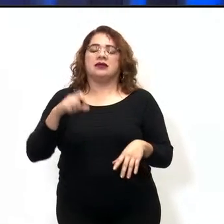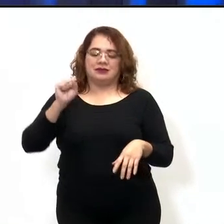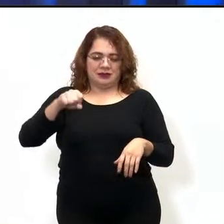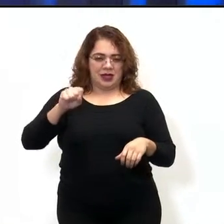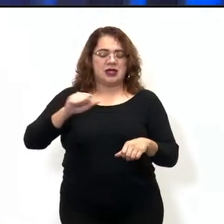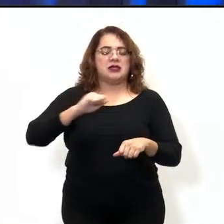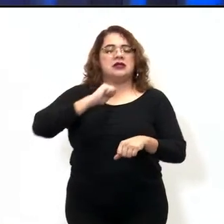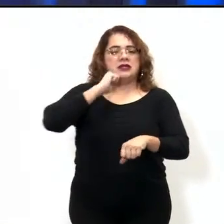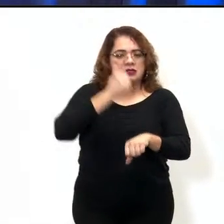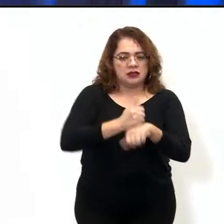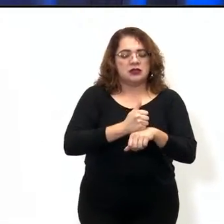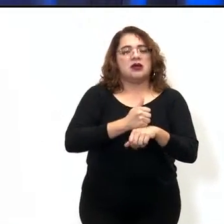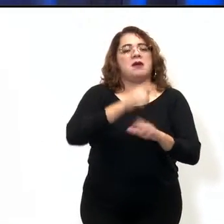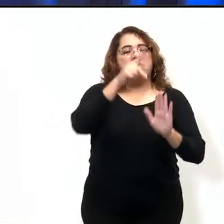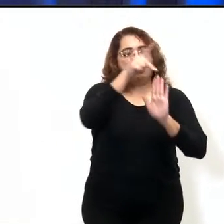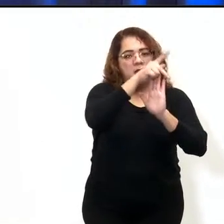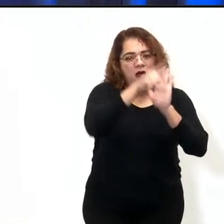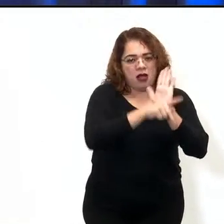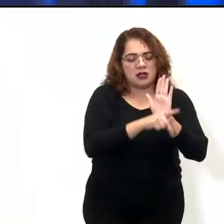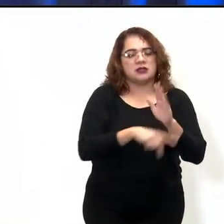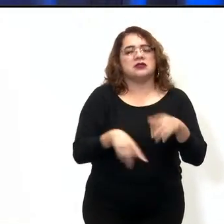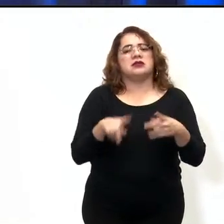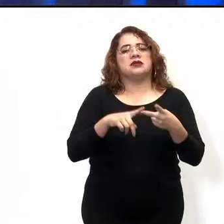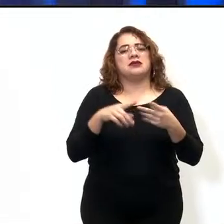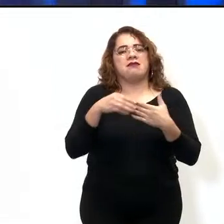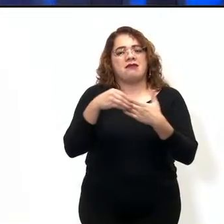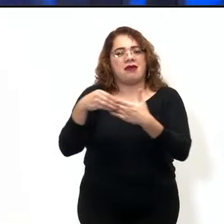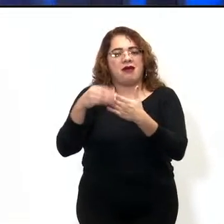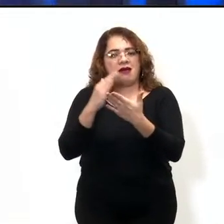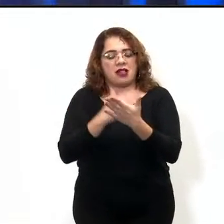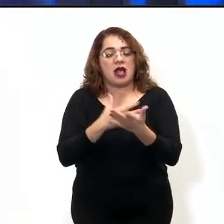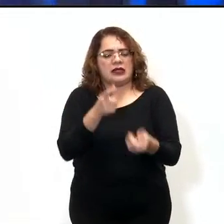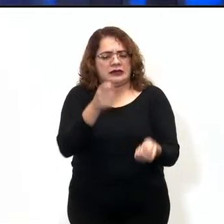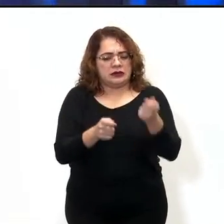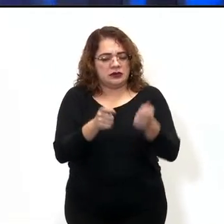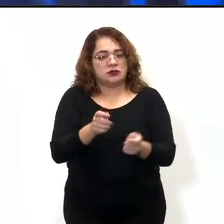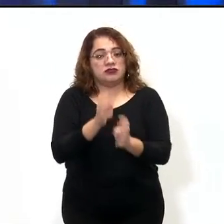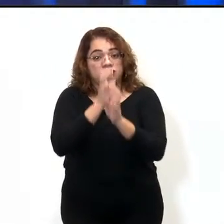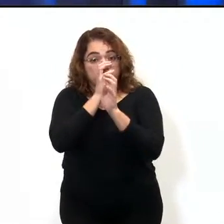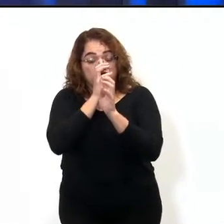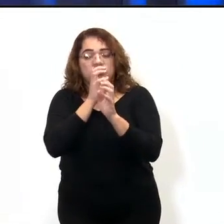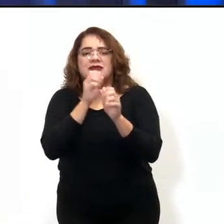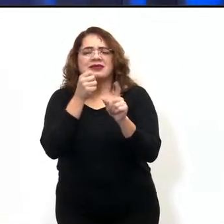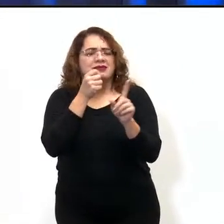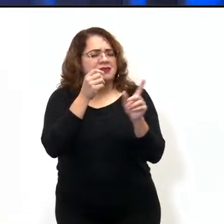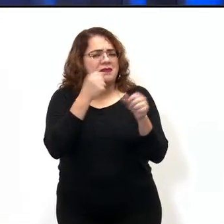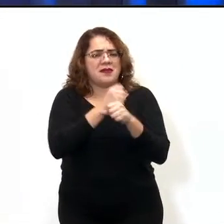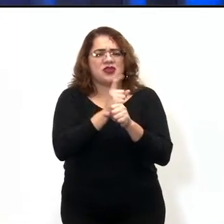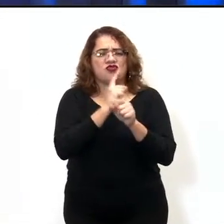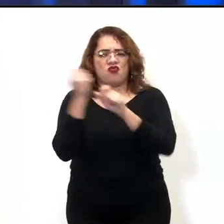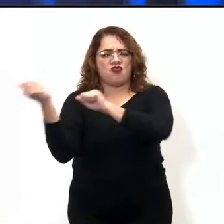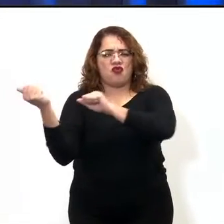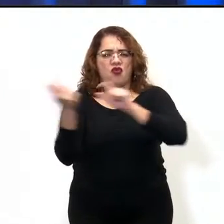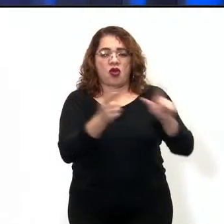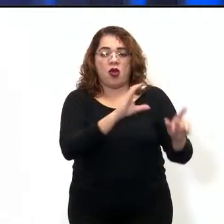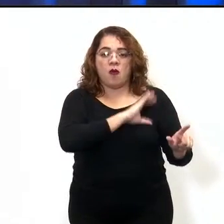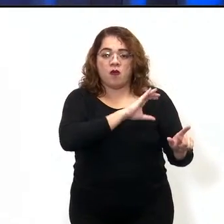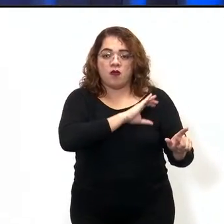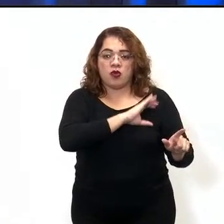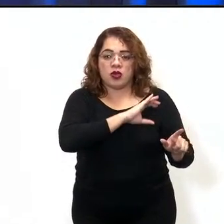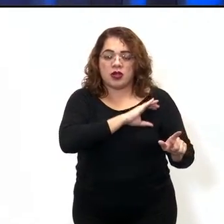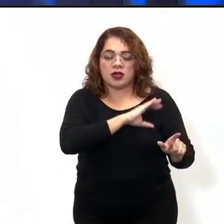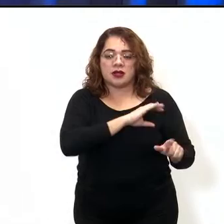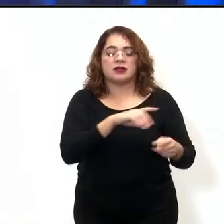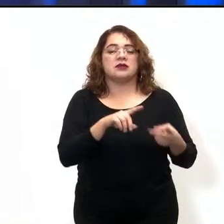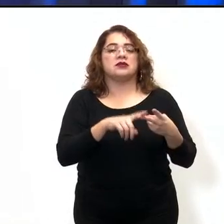more policies and stricter guidelines to ensure everyone from police officers to folks that are doing code enforcement to